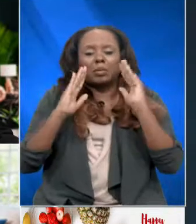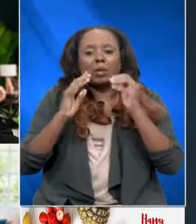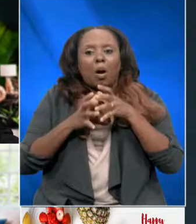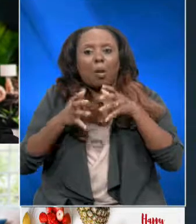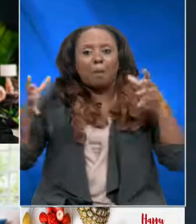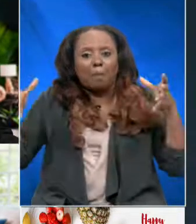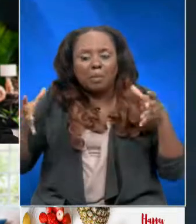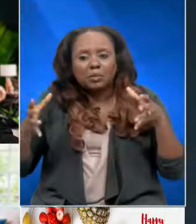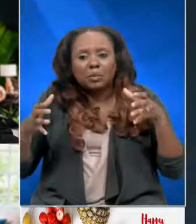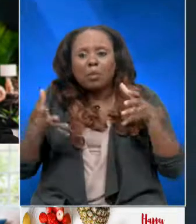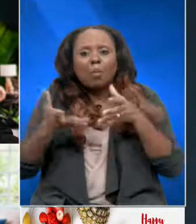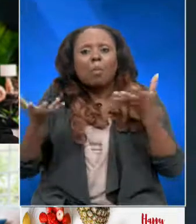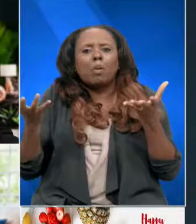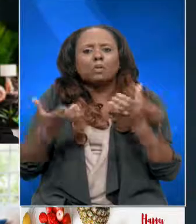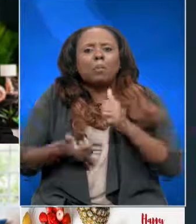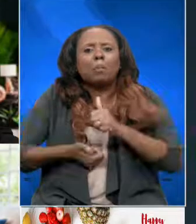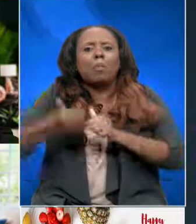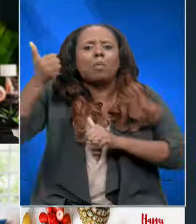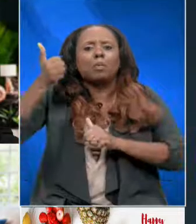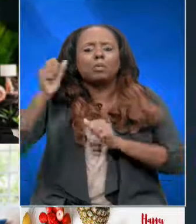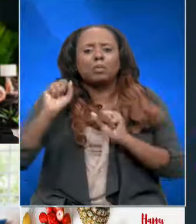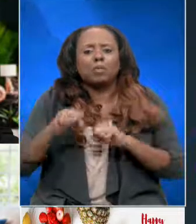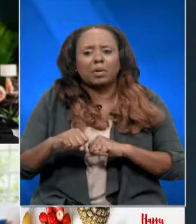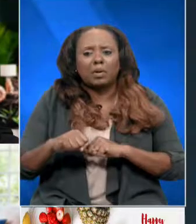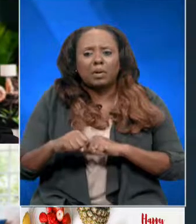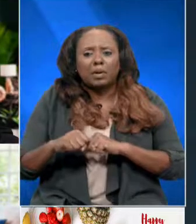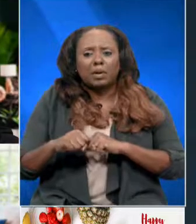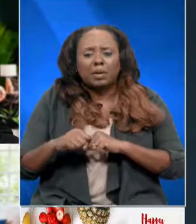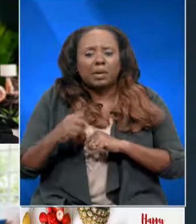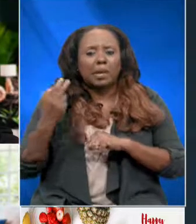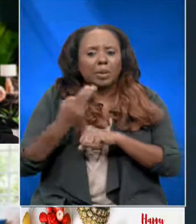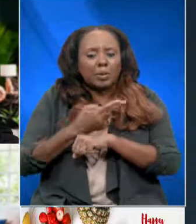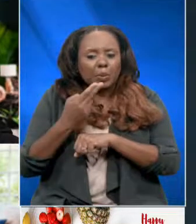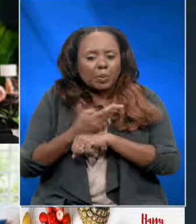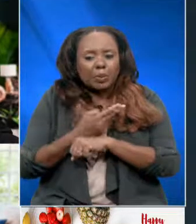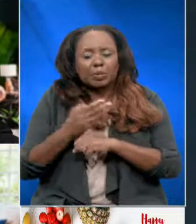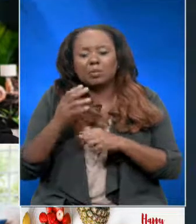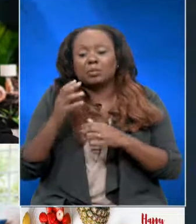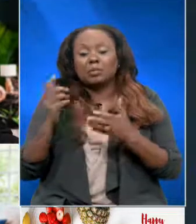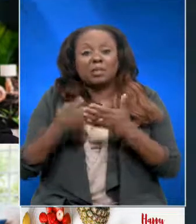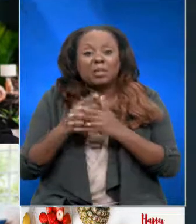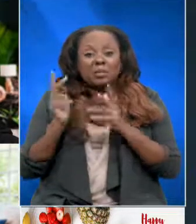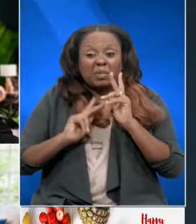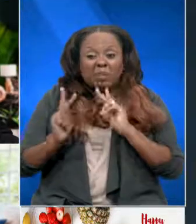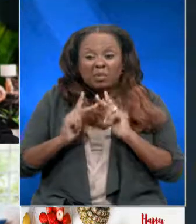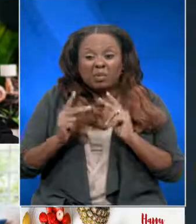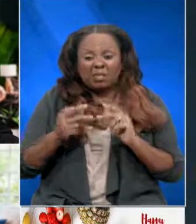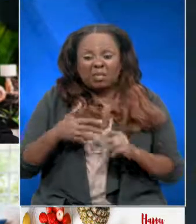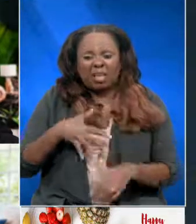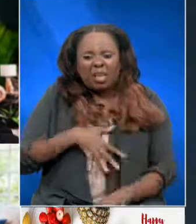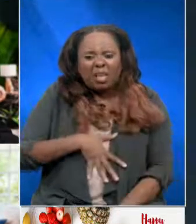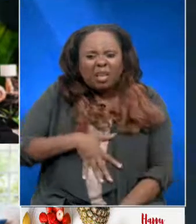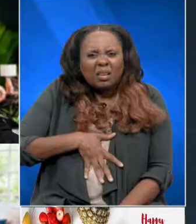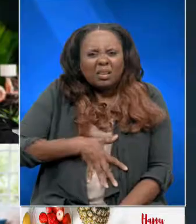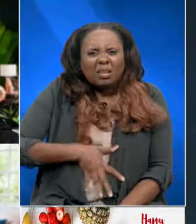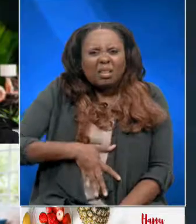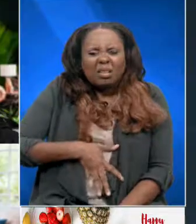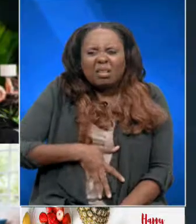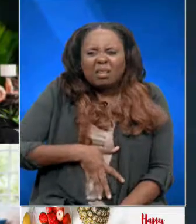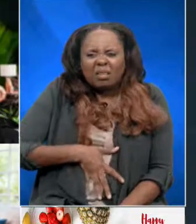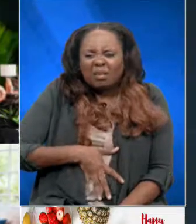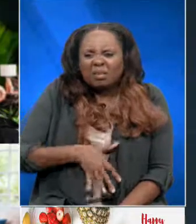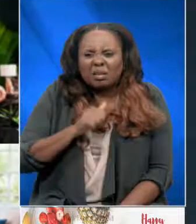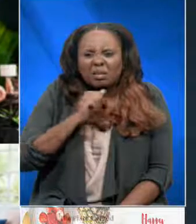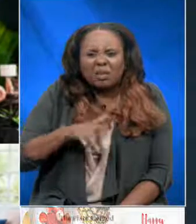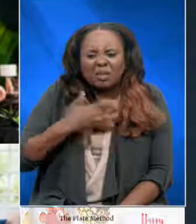in my head of how much bicarbonate soda. And yes, sometimes people use it for indigestion, and we use it in our baking